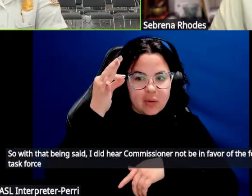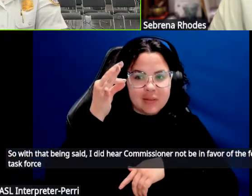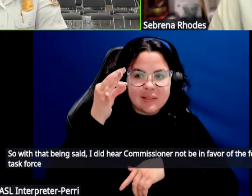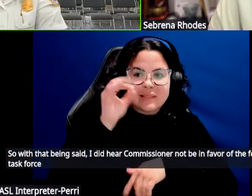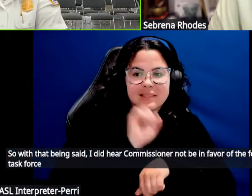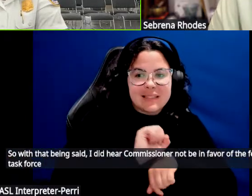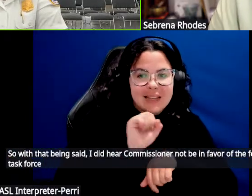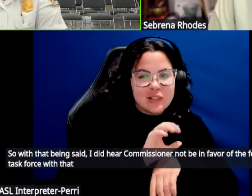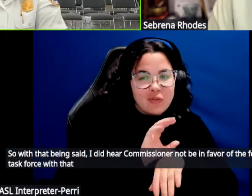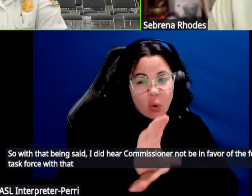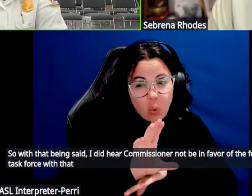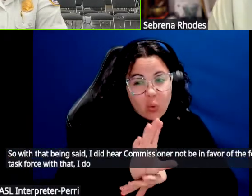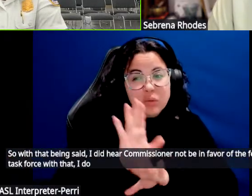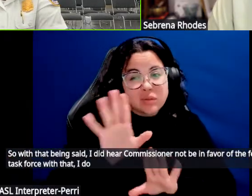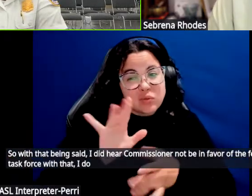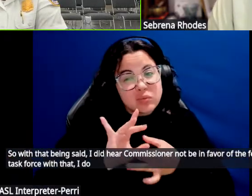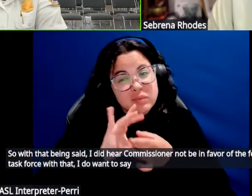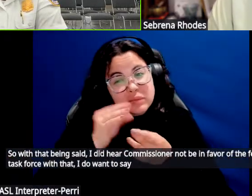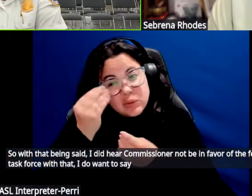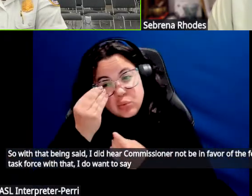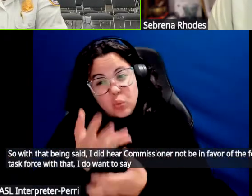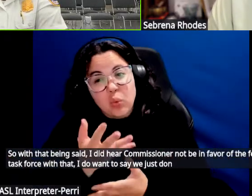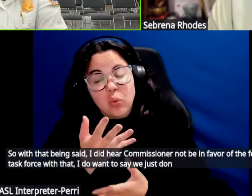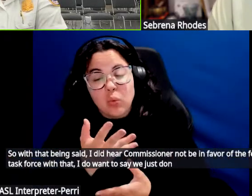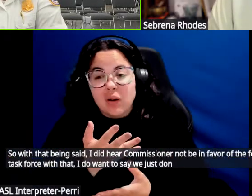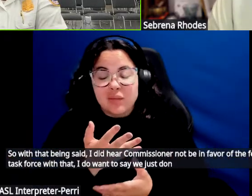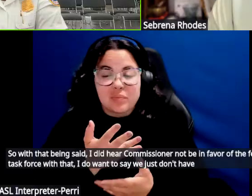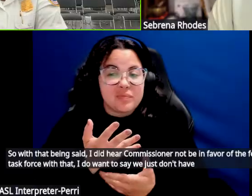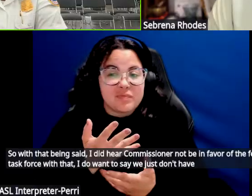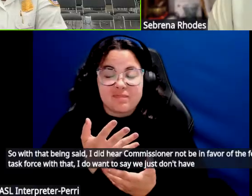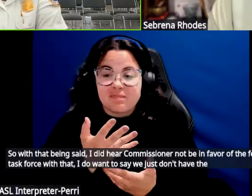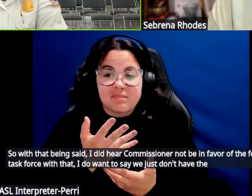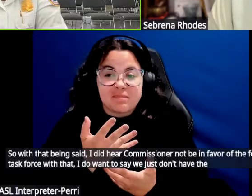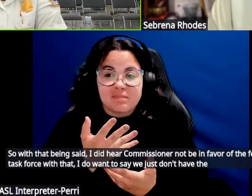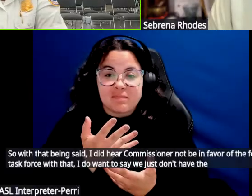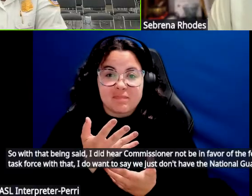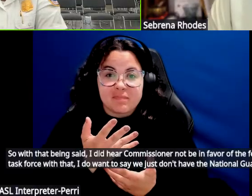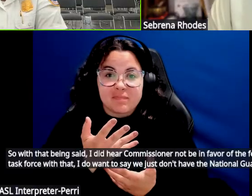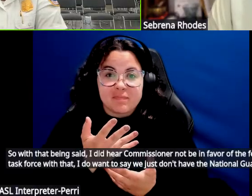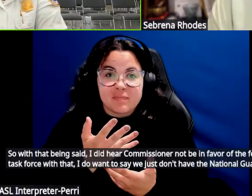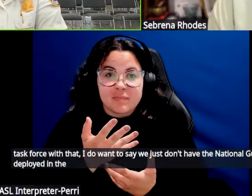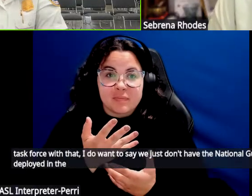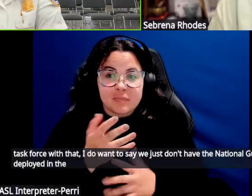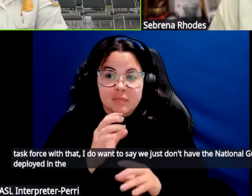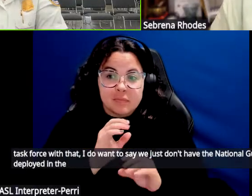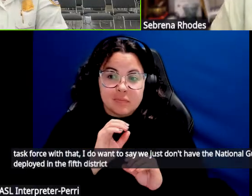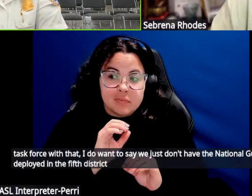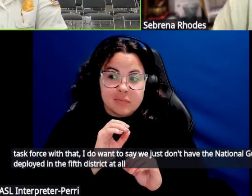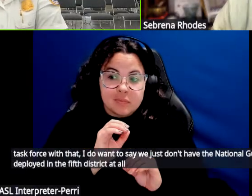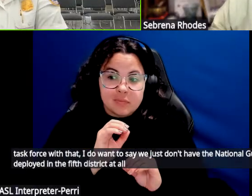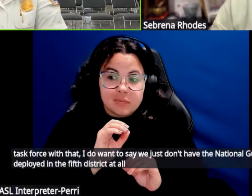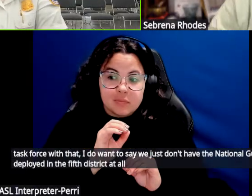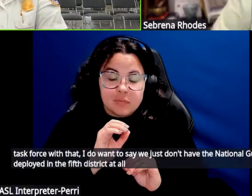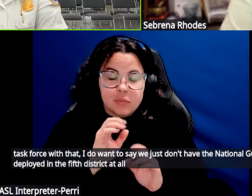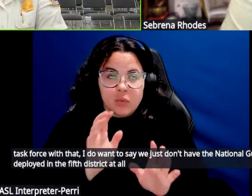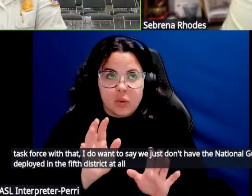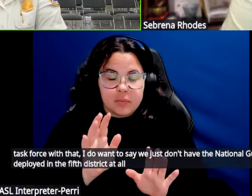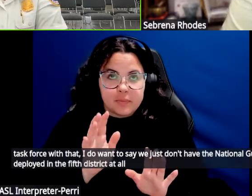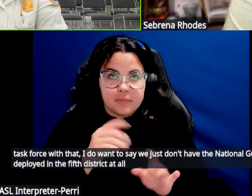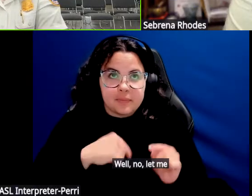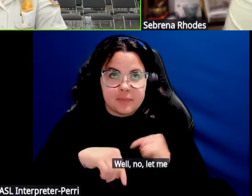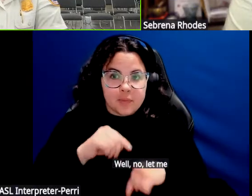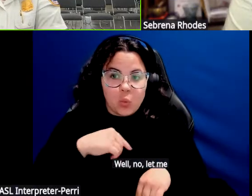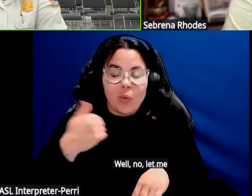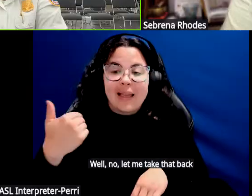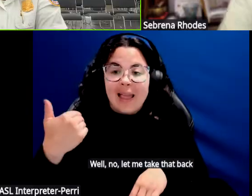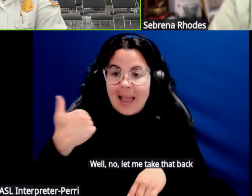that, I do want to say we just don't have the National Guard deployed in the 5th district at all. Well, no, let me take that back. We have